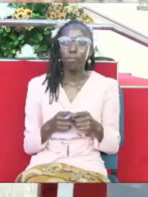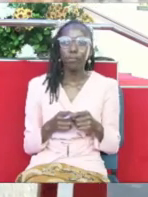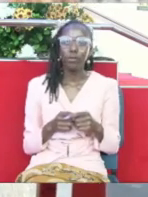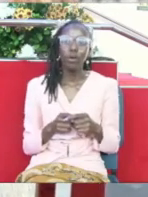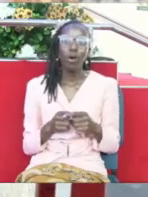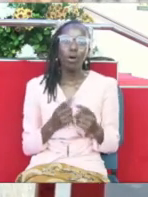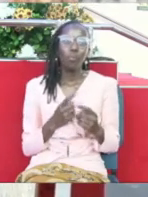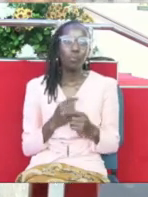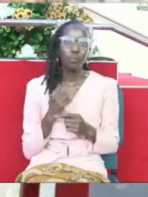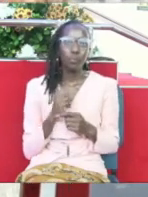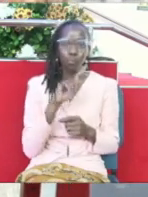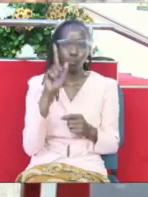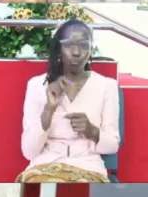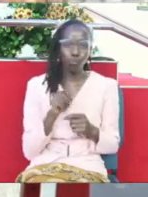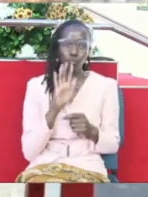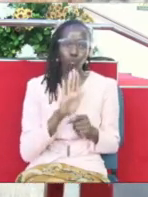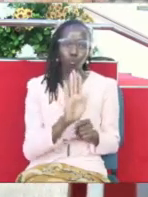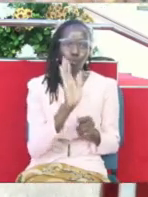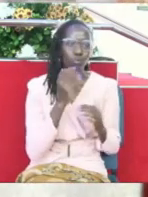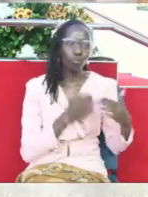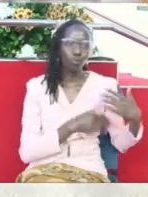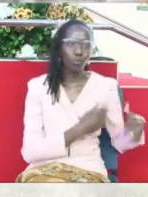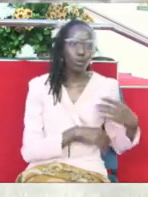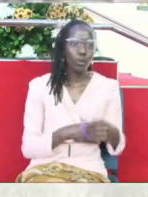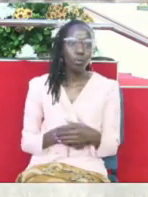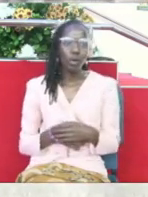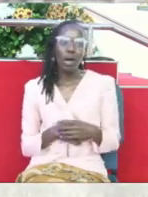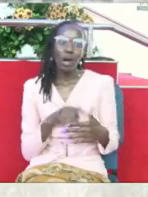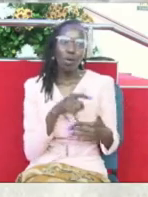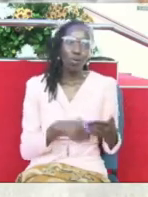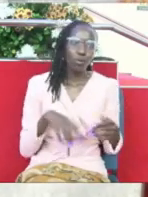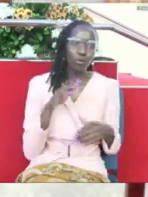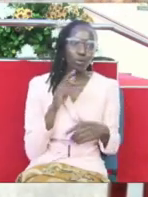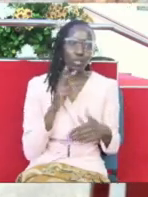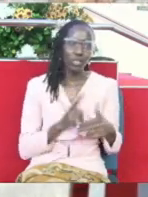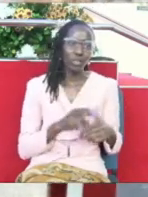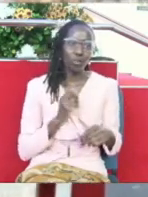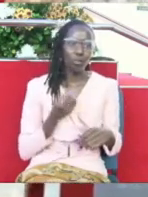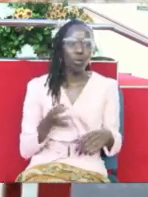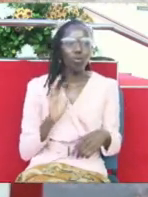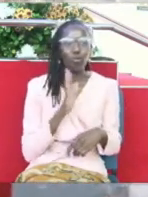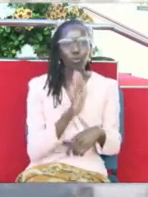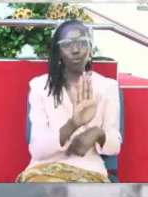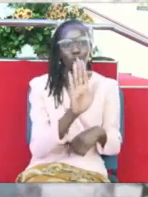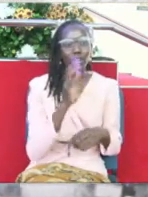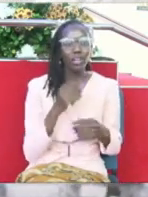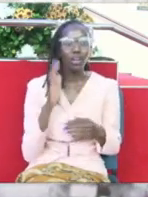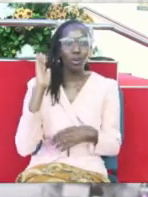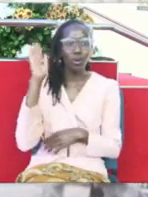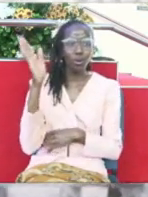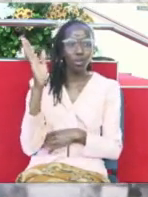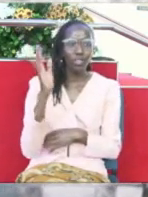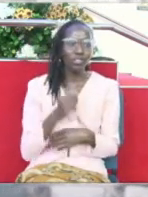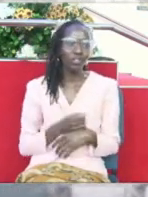God? Jina la Mungu wako. Do you know his name? Je, unalijua? Are you able to introduce him to your neighbor? Je,